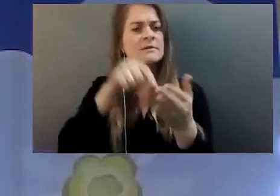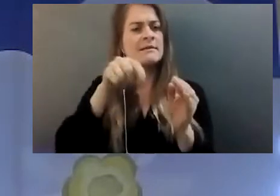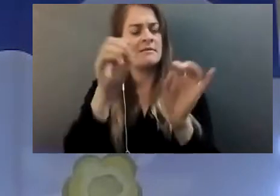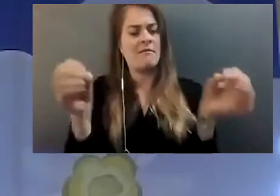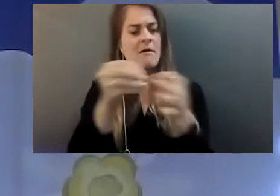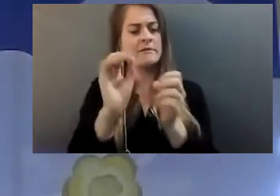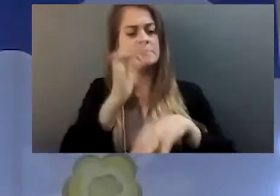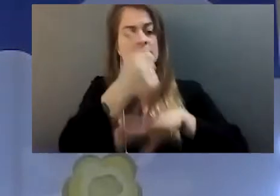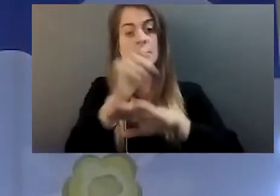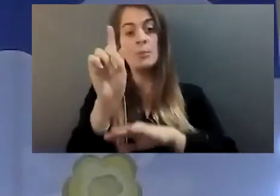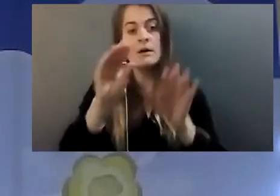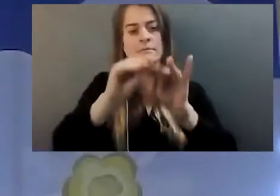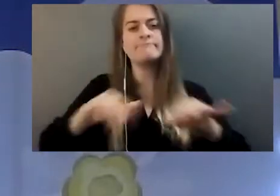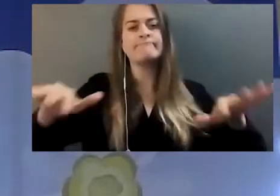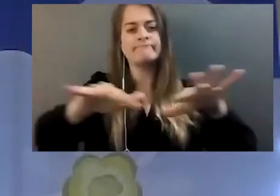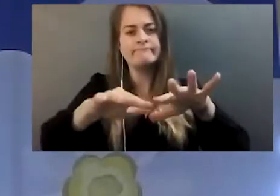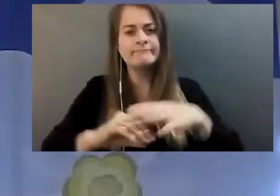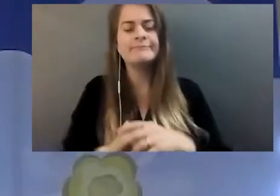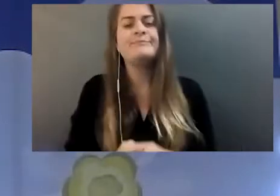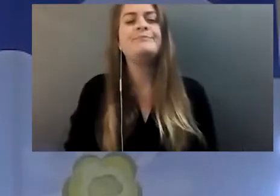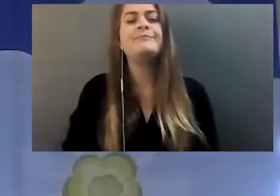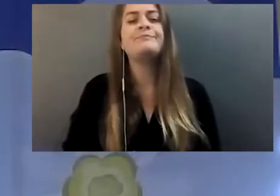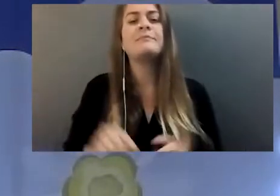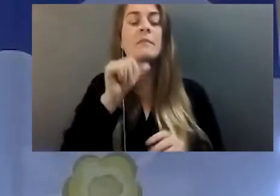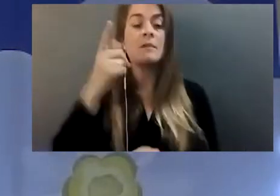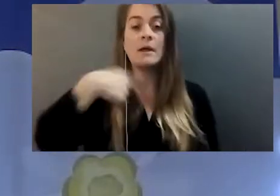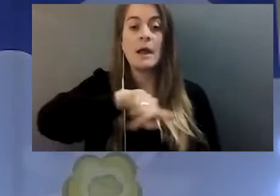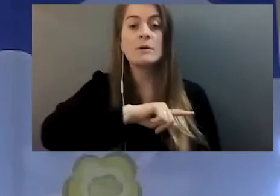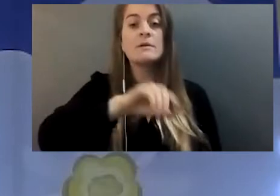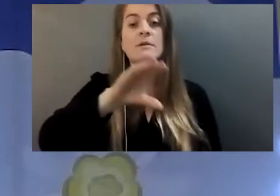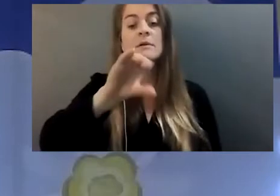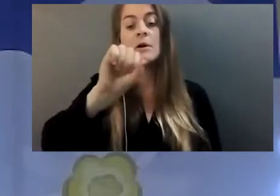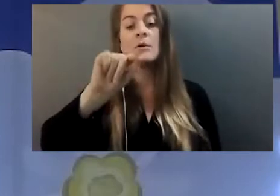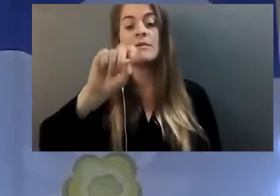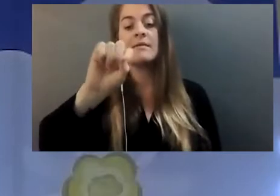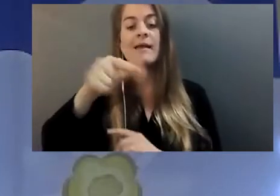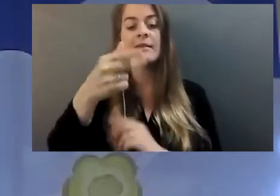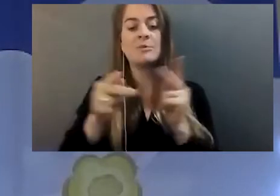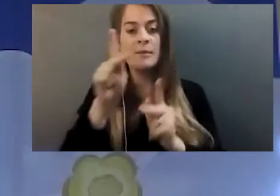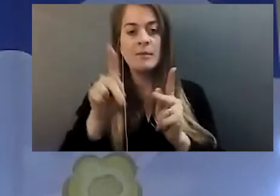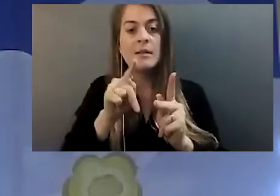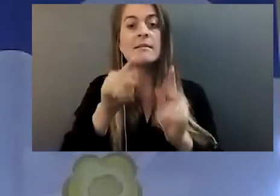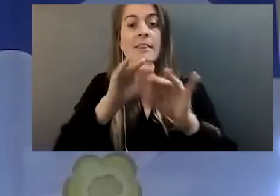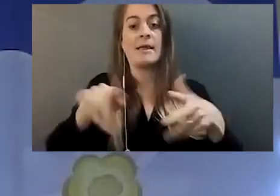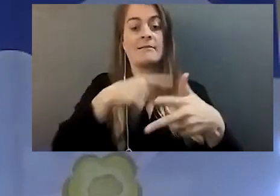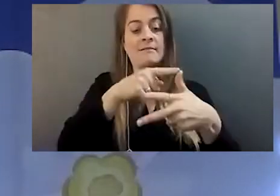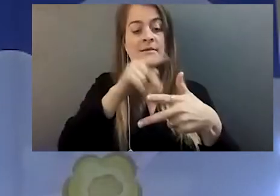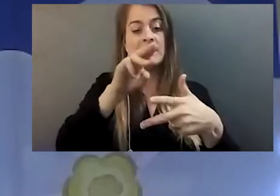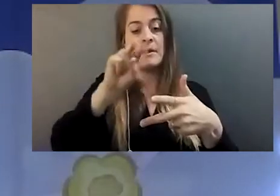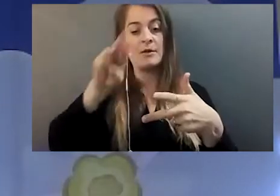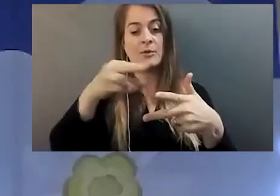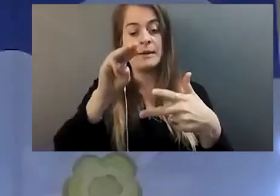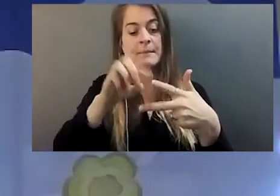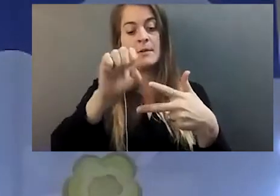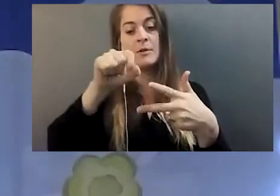office is located on the unceded territories of the Coast Salish peoples, including the territories of the Musqueam, the